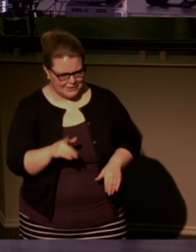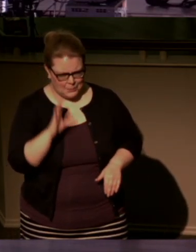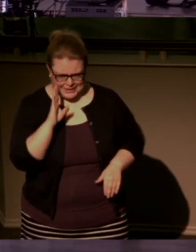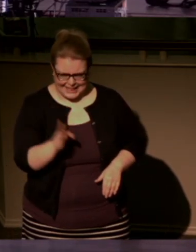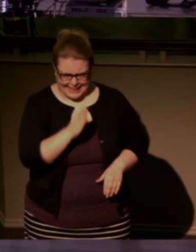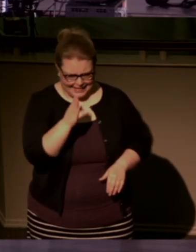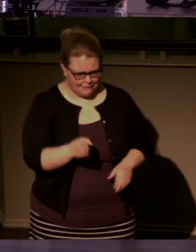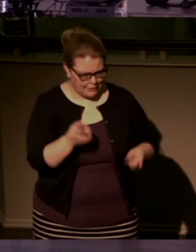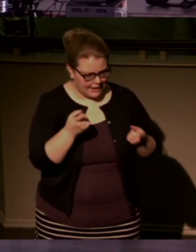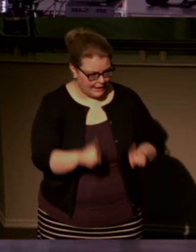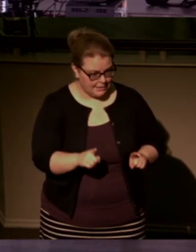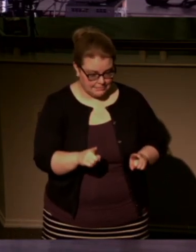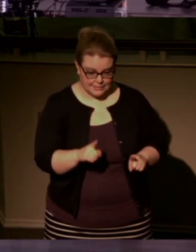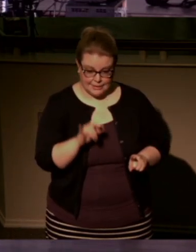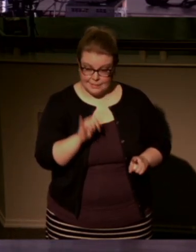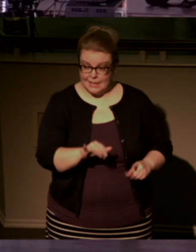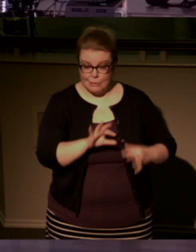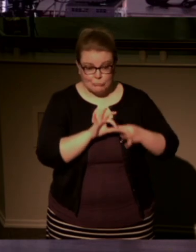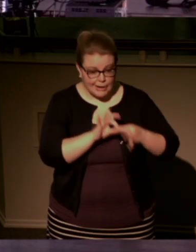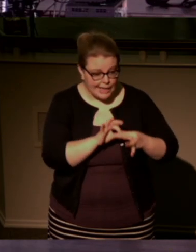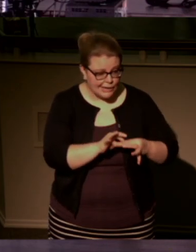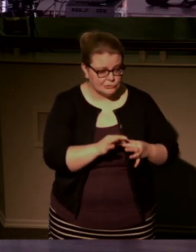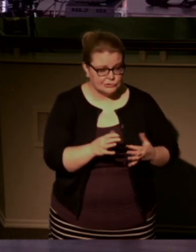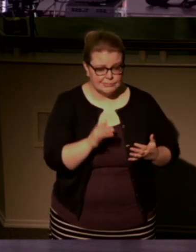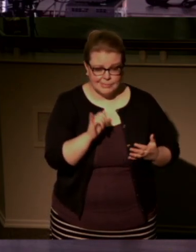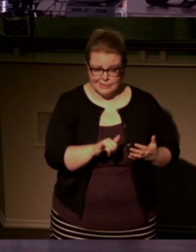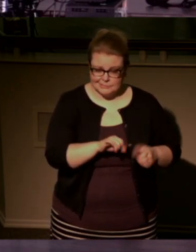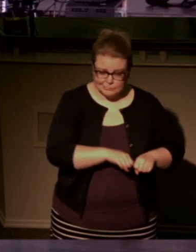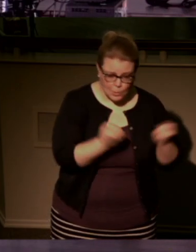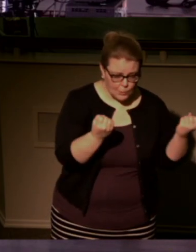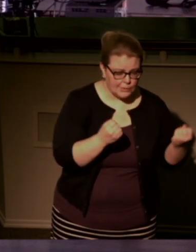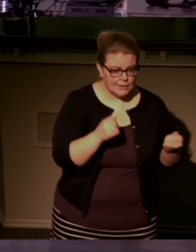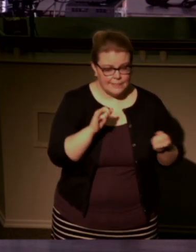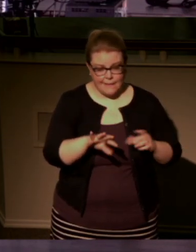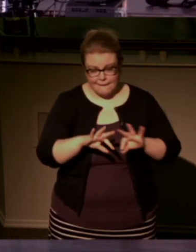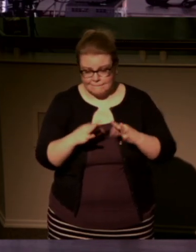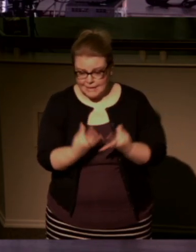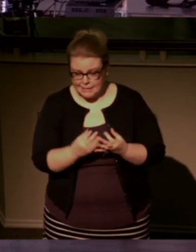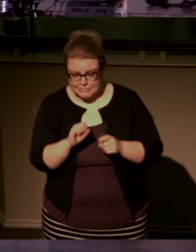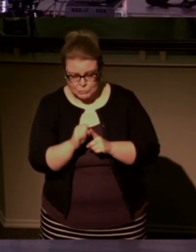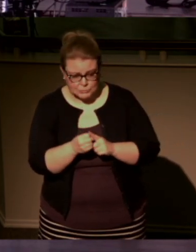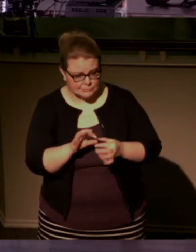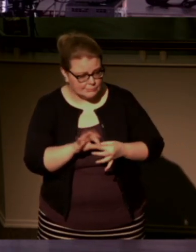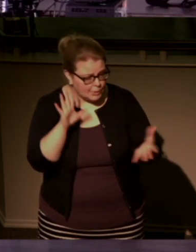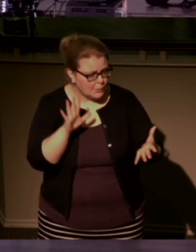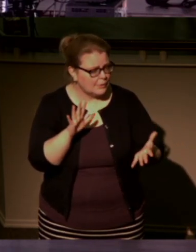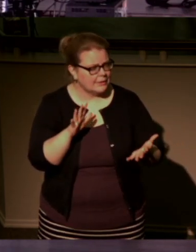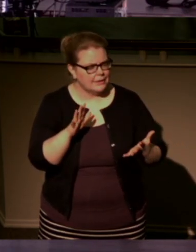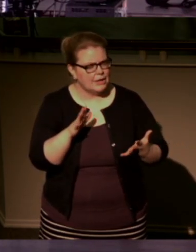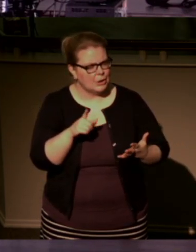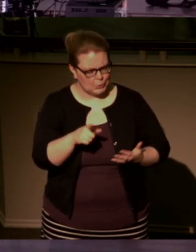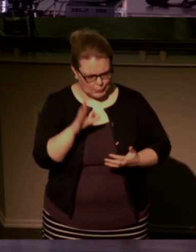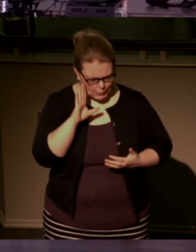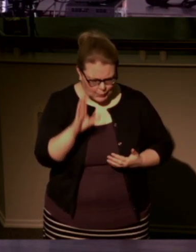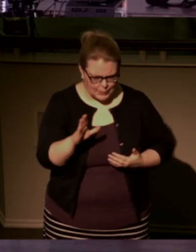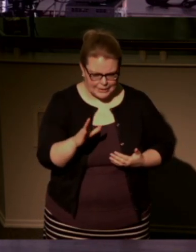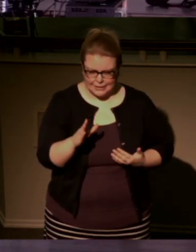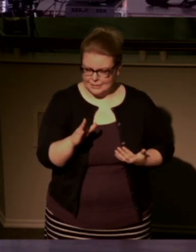to. In that broken relationship, in that broken family situation, you're going to be